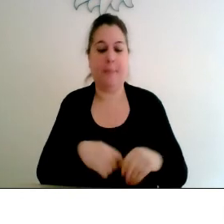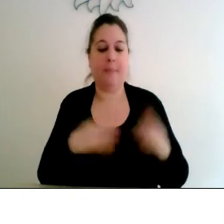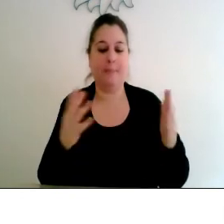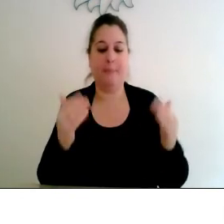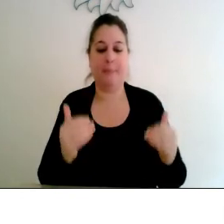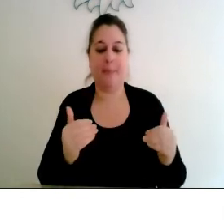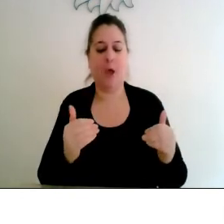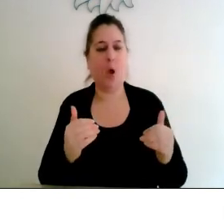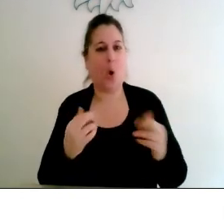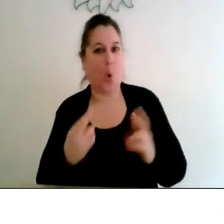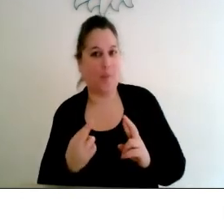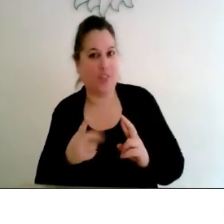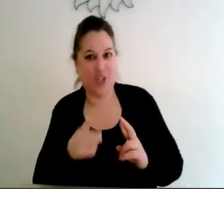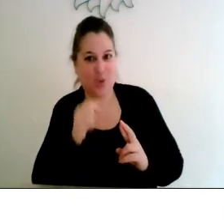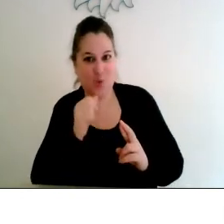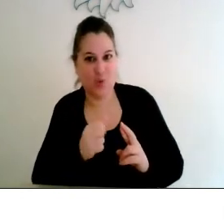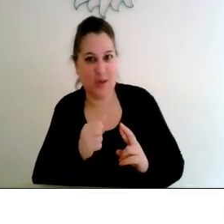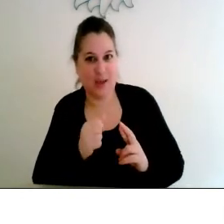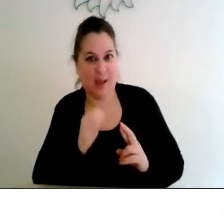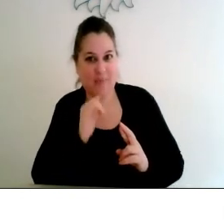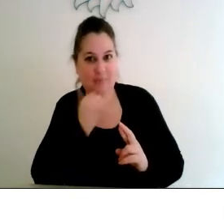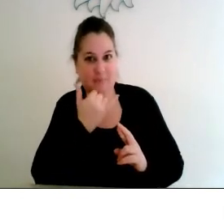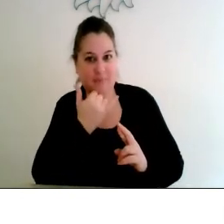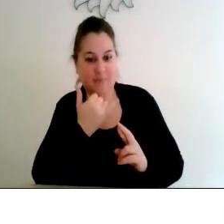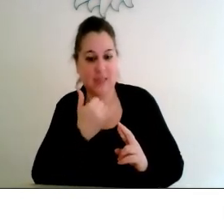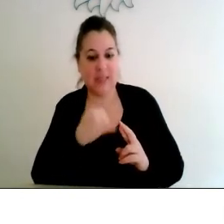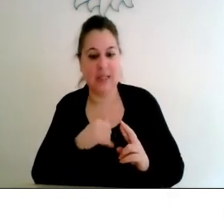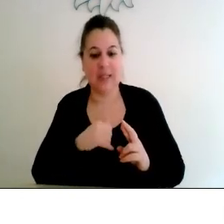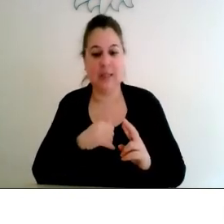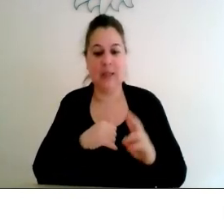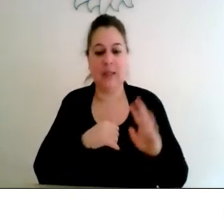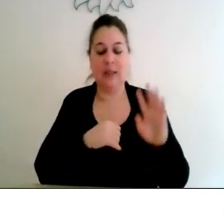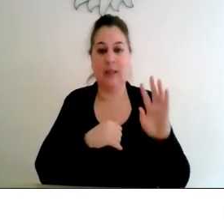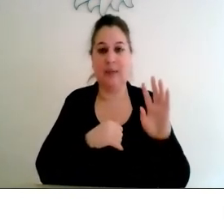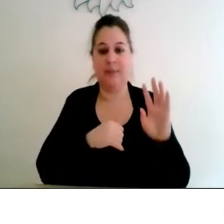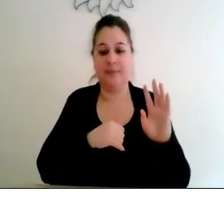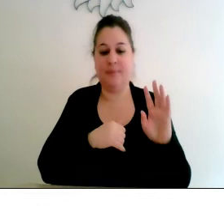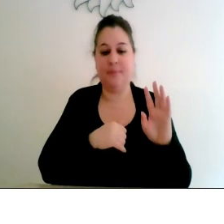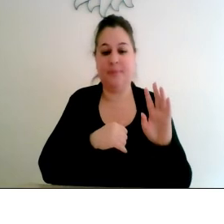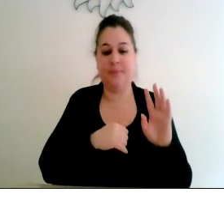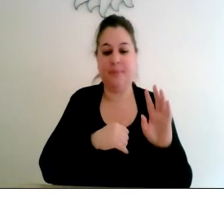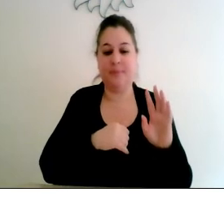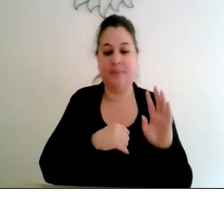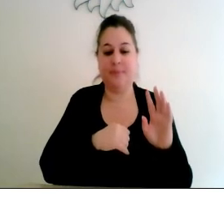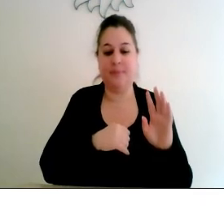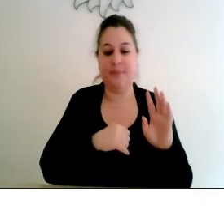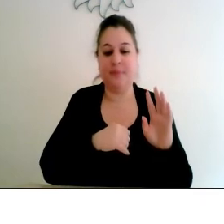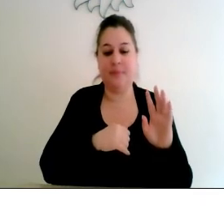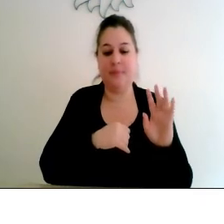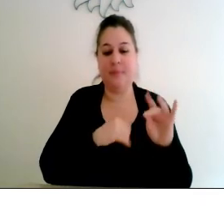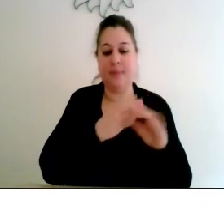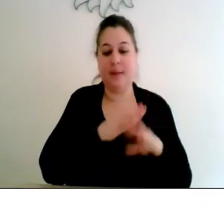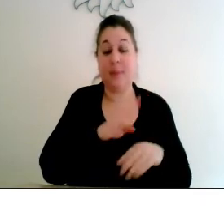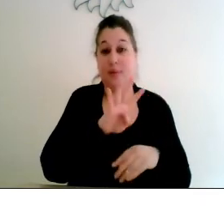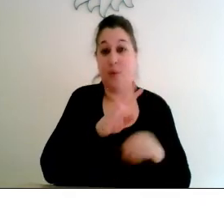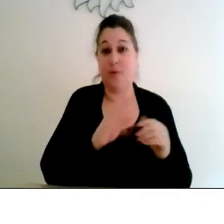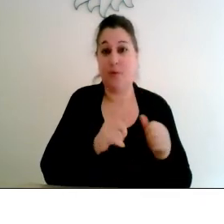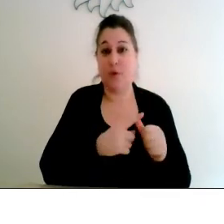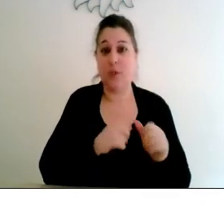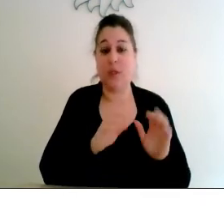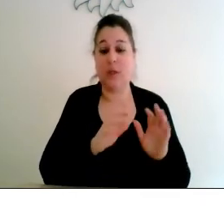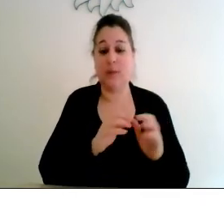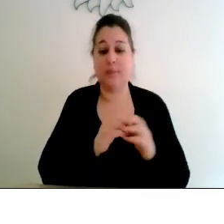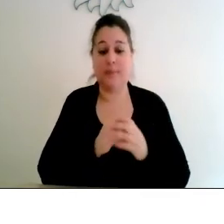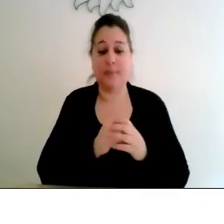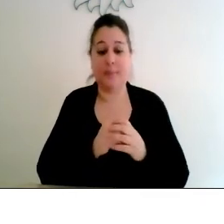8 divided by 4, because remember, it's left to right. Whichever one is to the left first, that's the one you do for